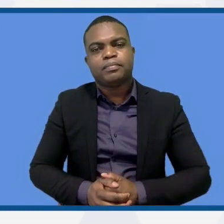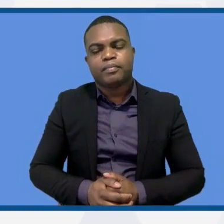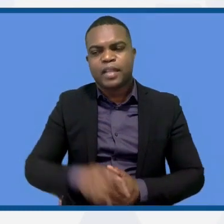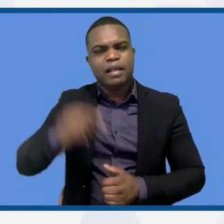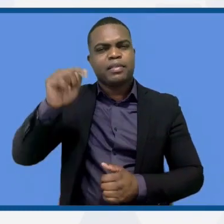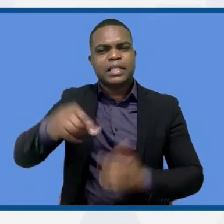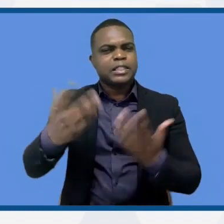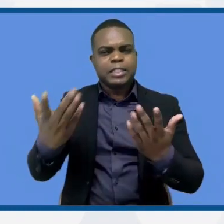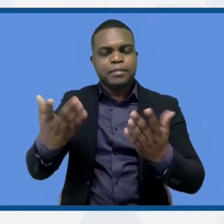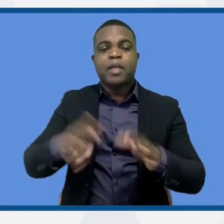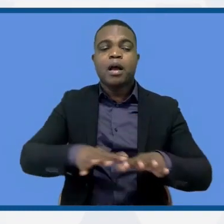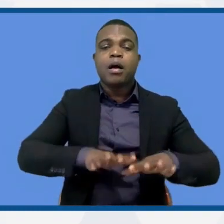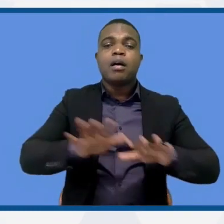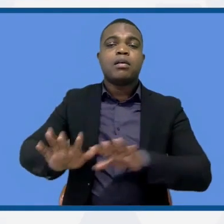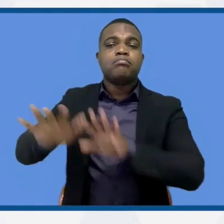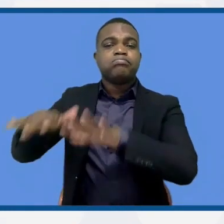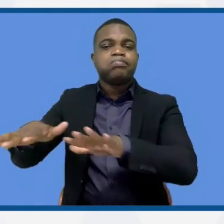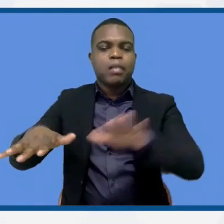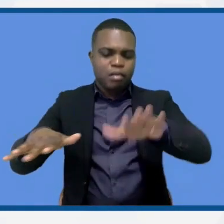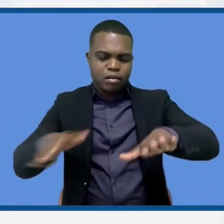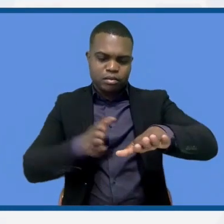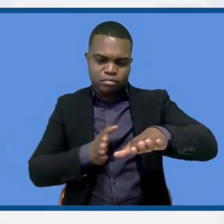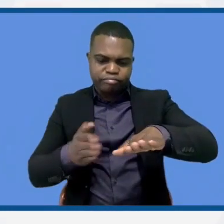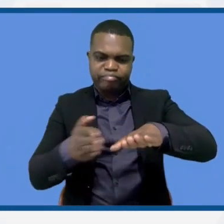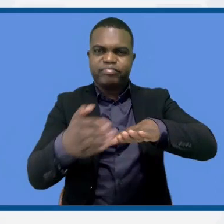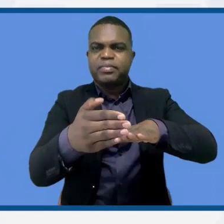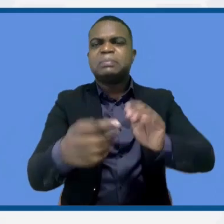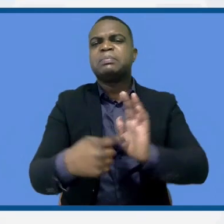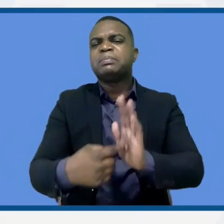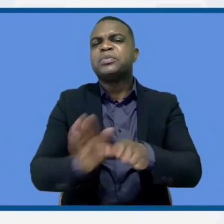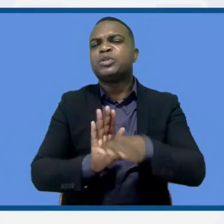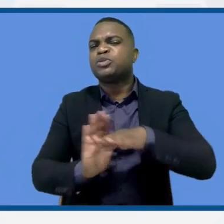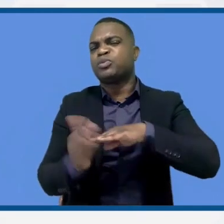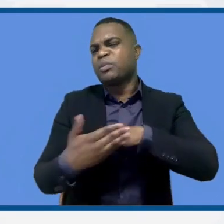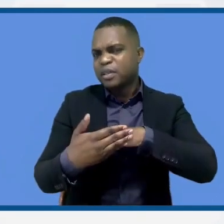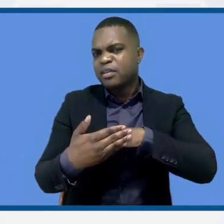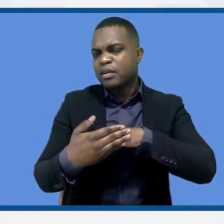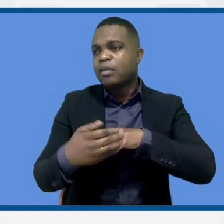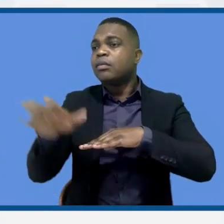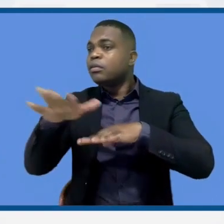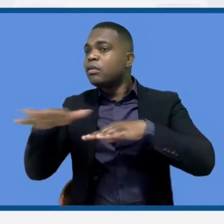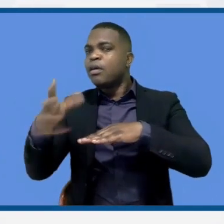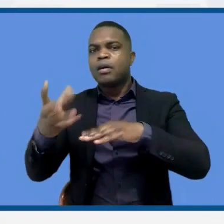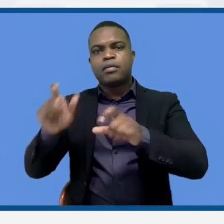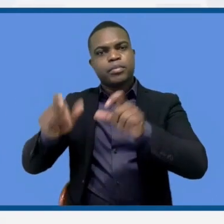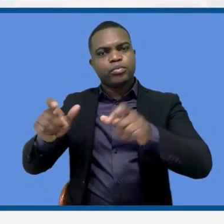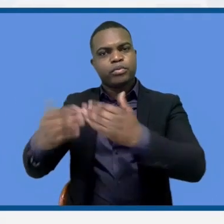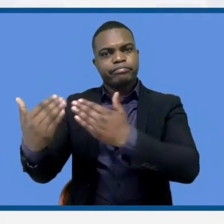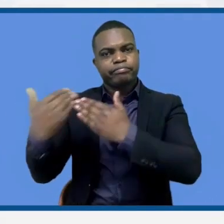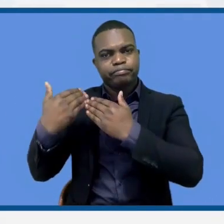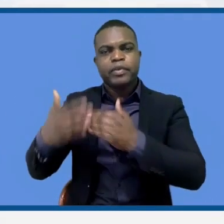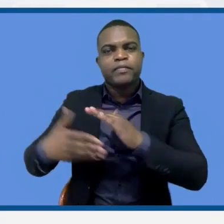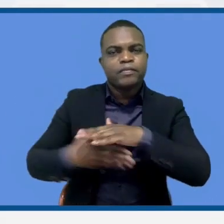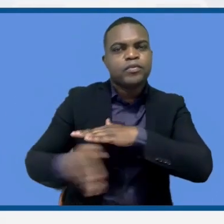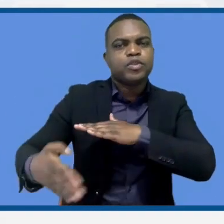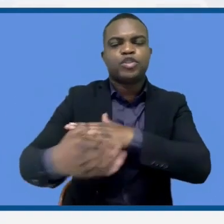would have emerged from that. And working together with partners, we have started that implementation, as well as